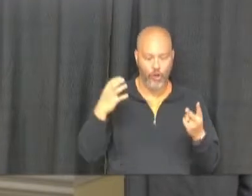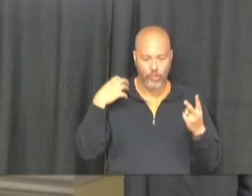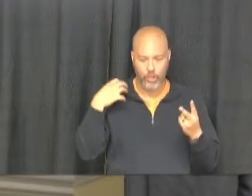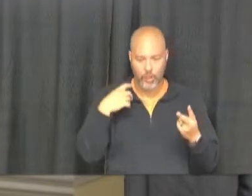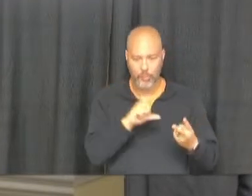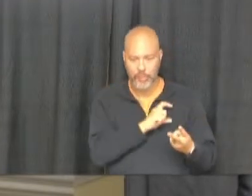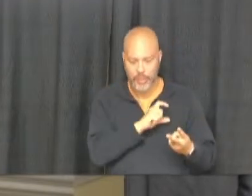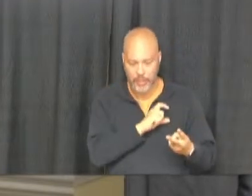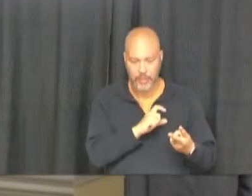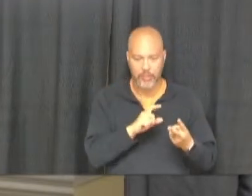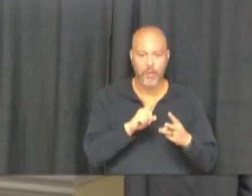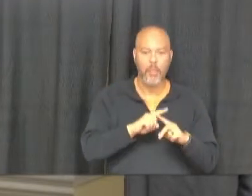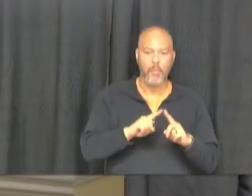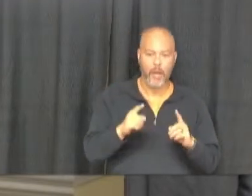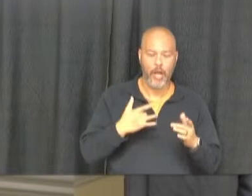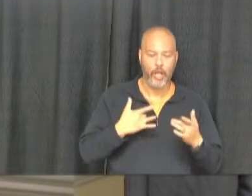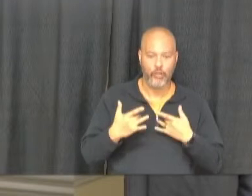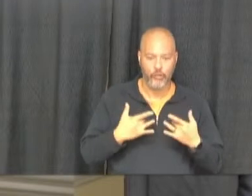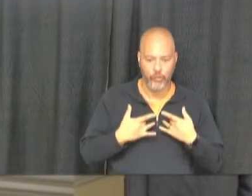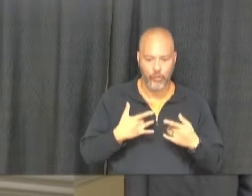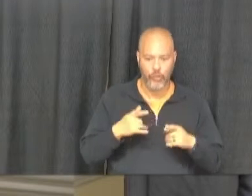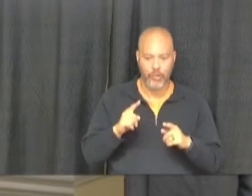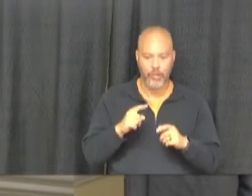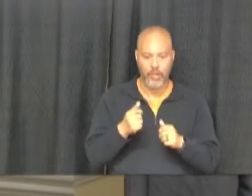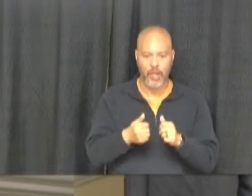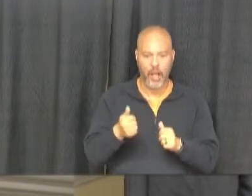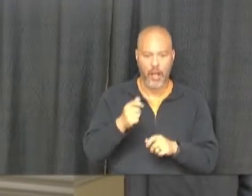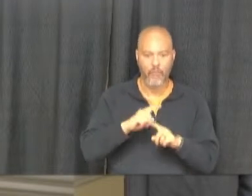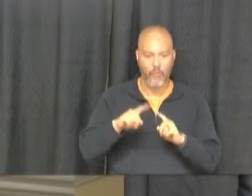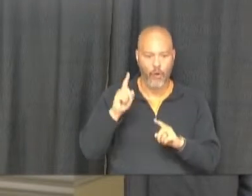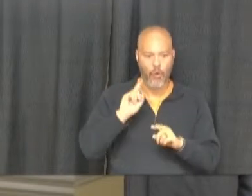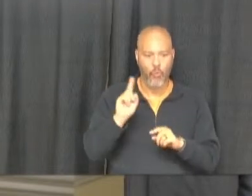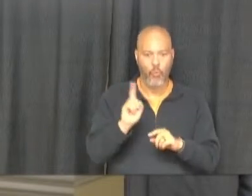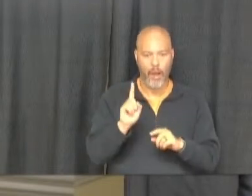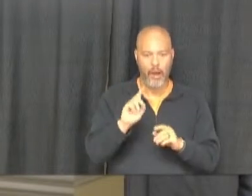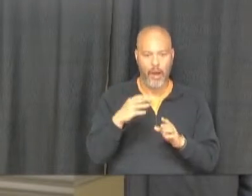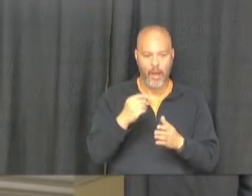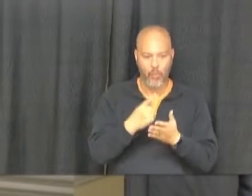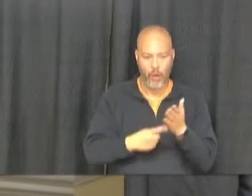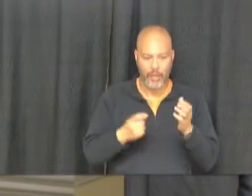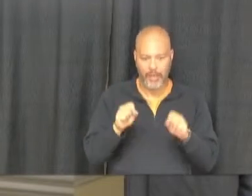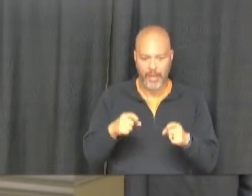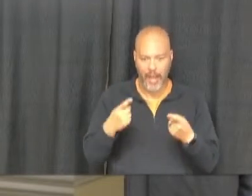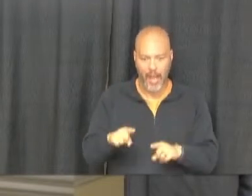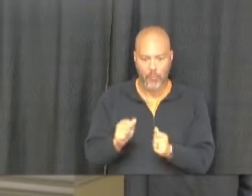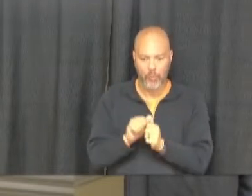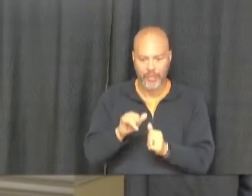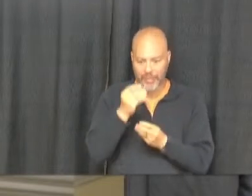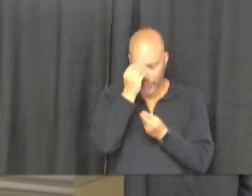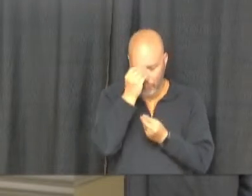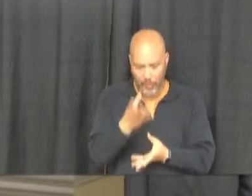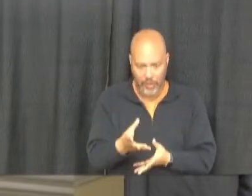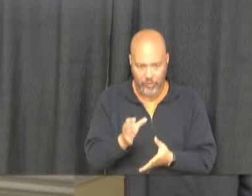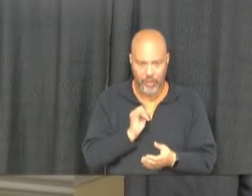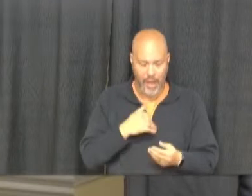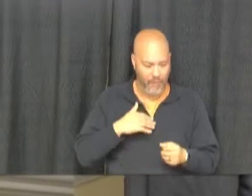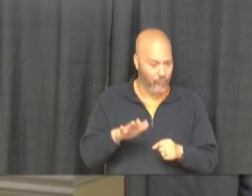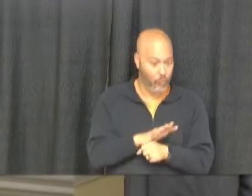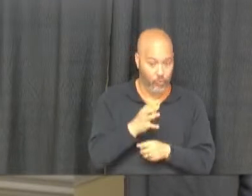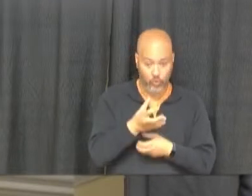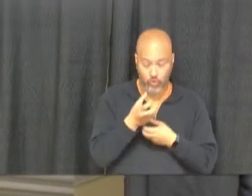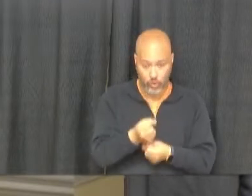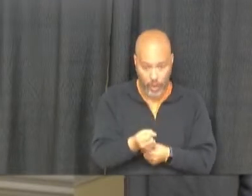chief of police, but a concern at higher levels for where and what could happen with this data. I have full